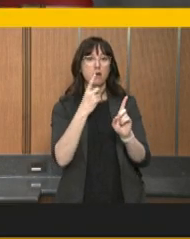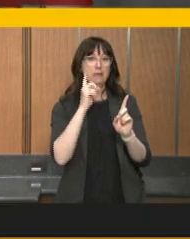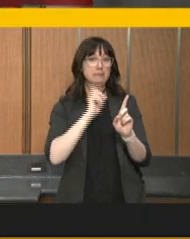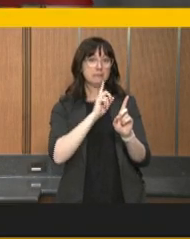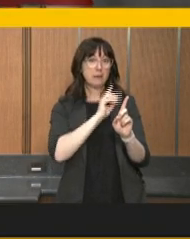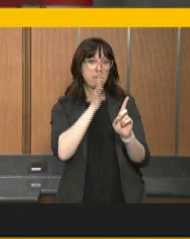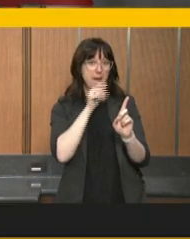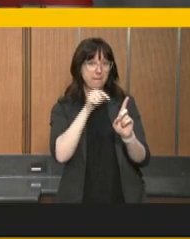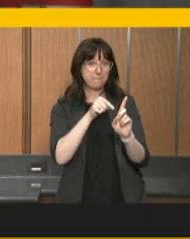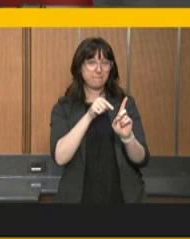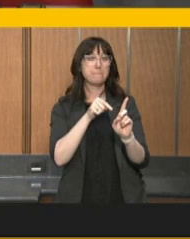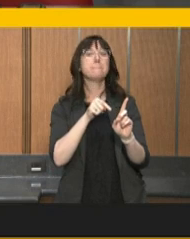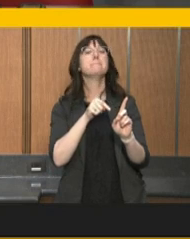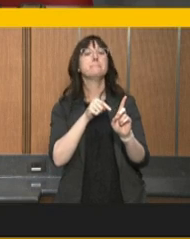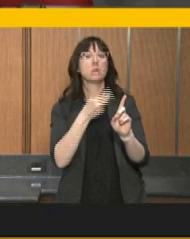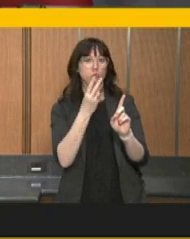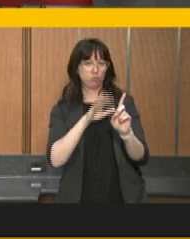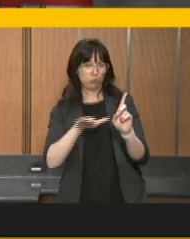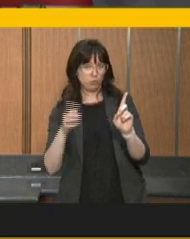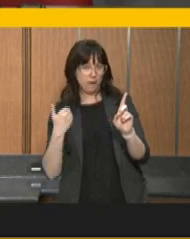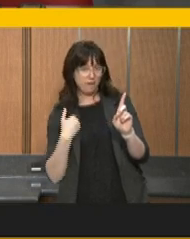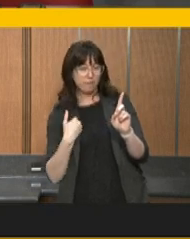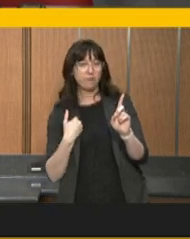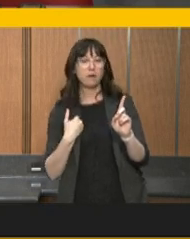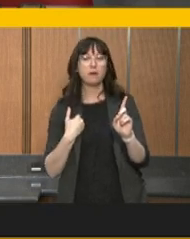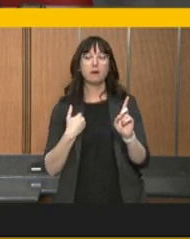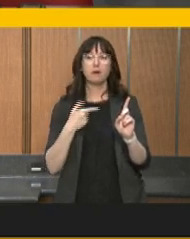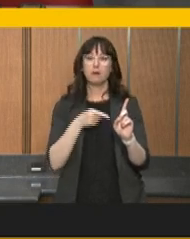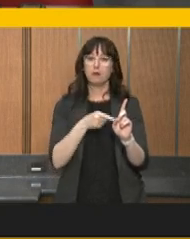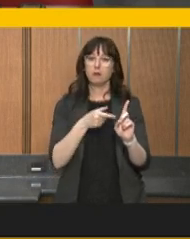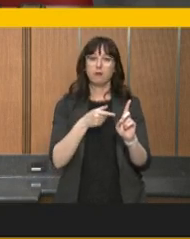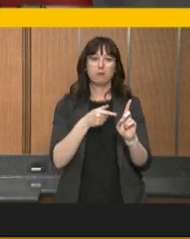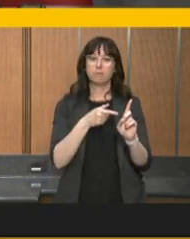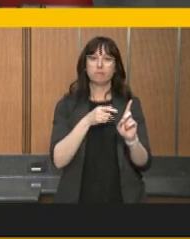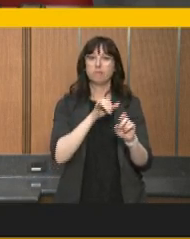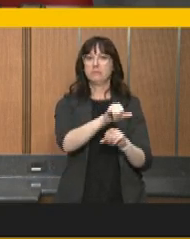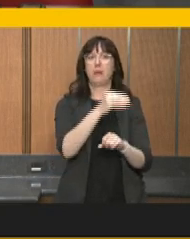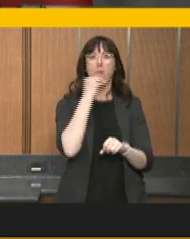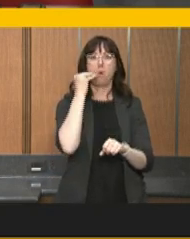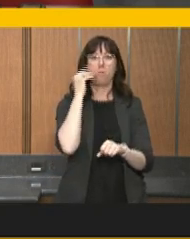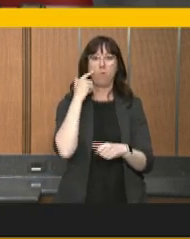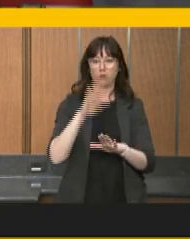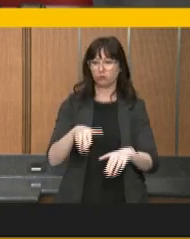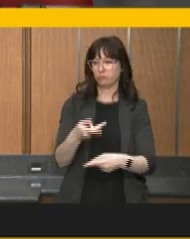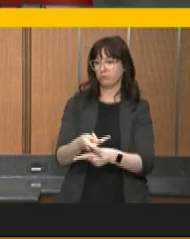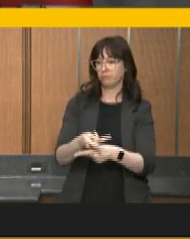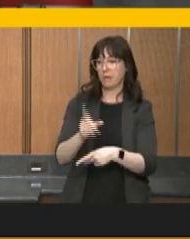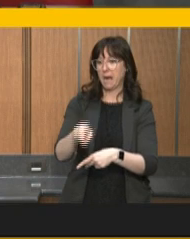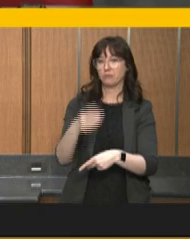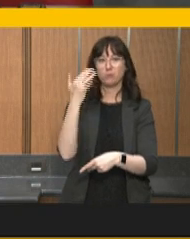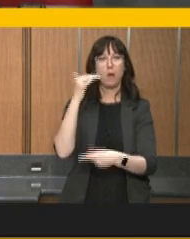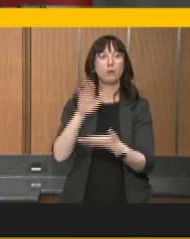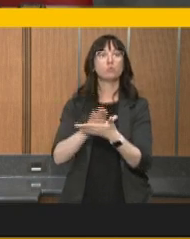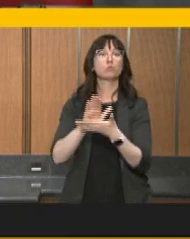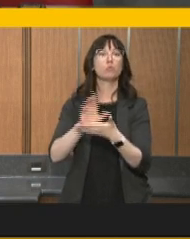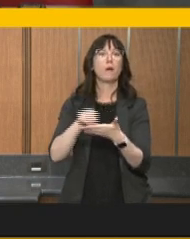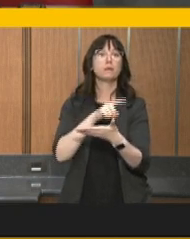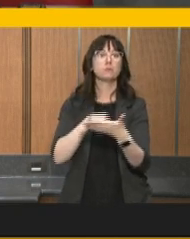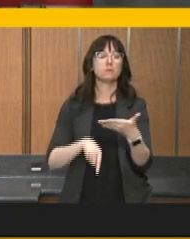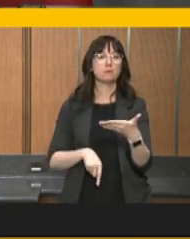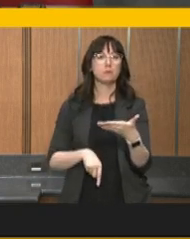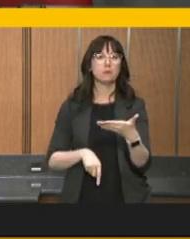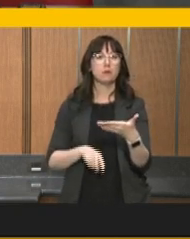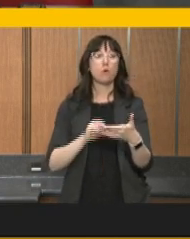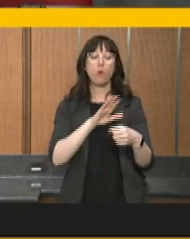a mother with two children at home, and she has to be at home as well because she needs to take care of her children because they're not at school or because she's lost